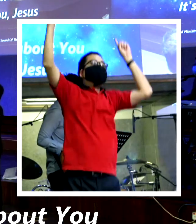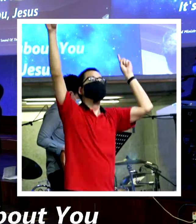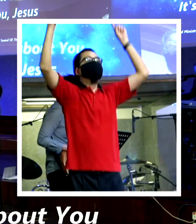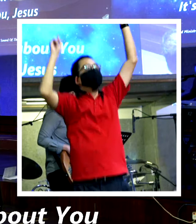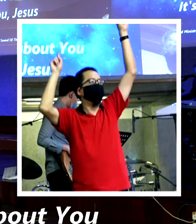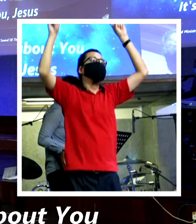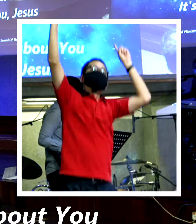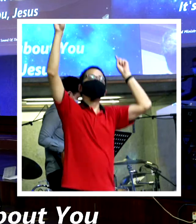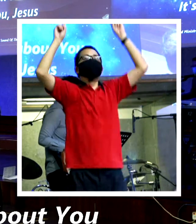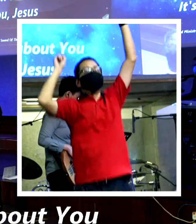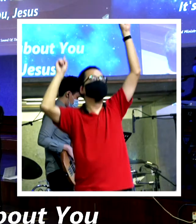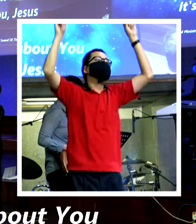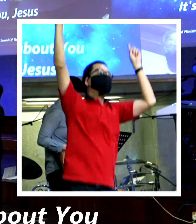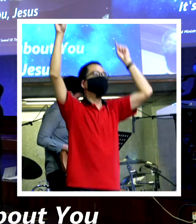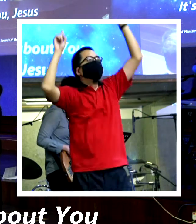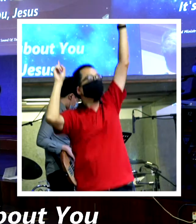It's all about you.